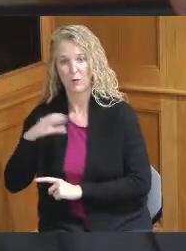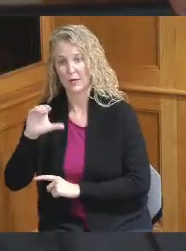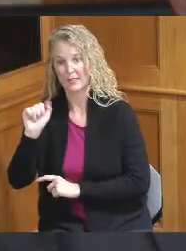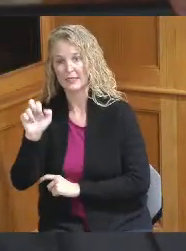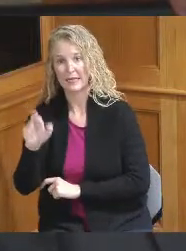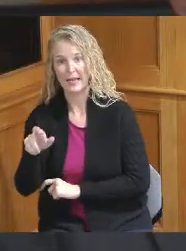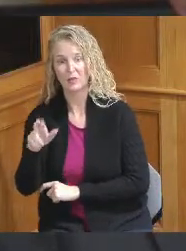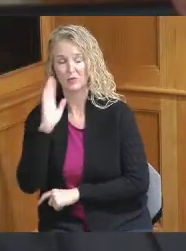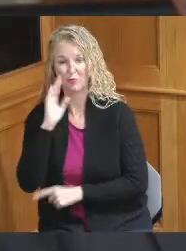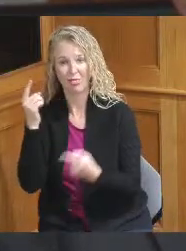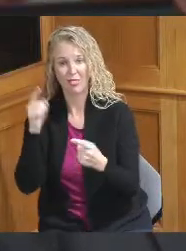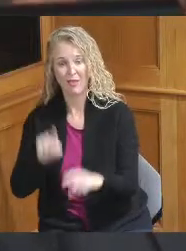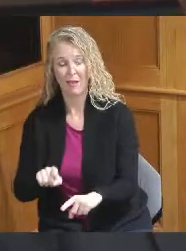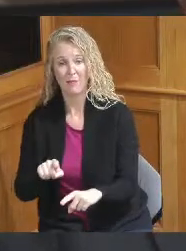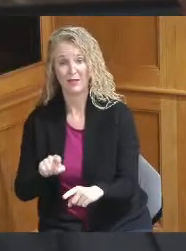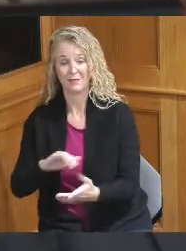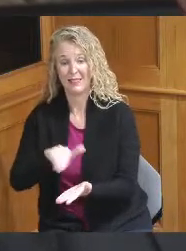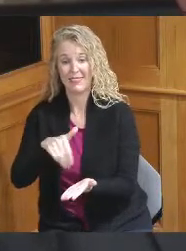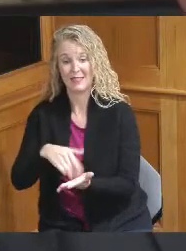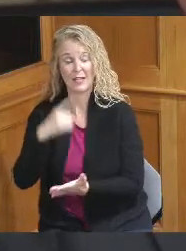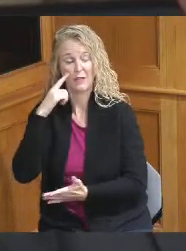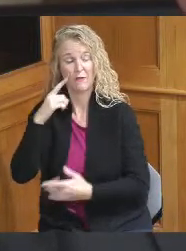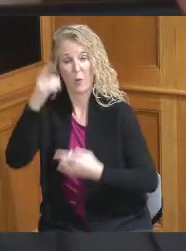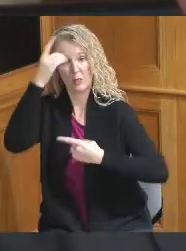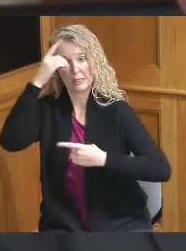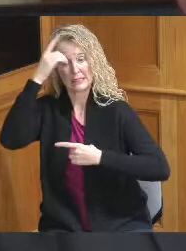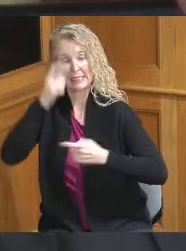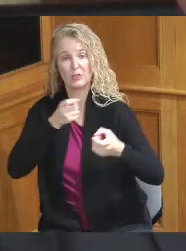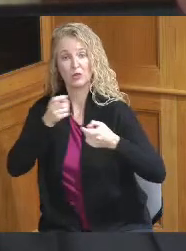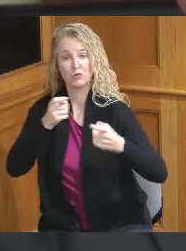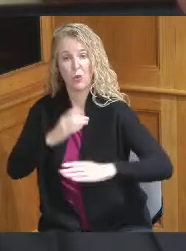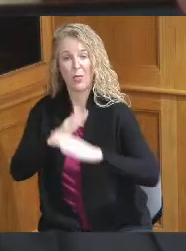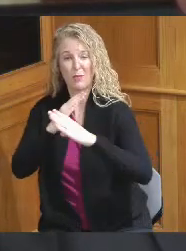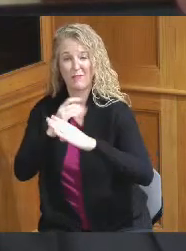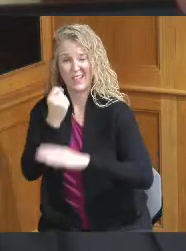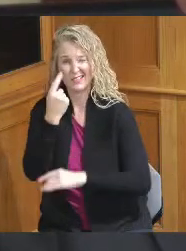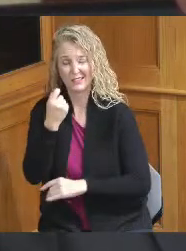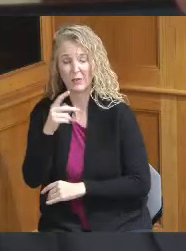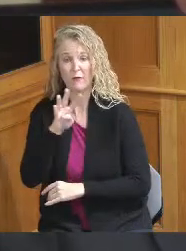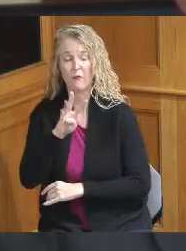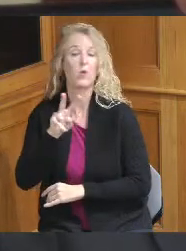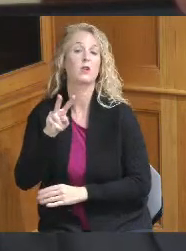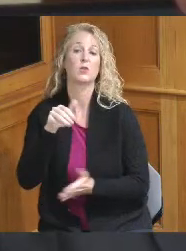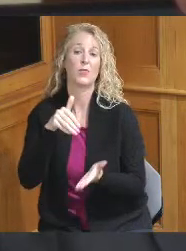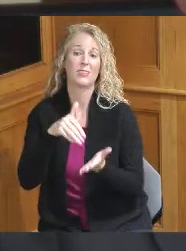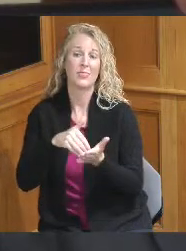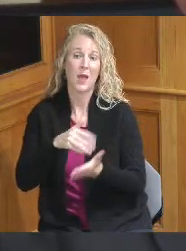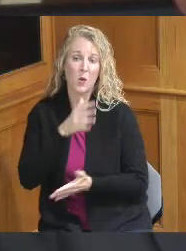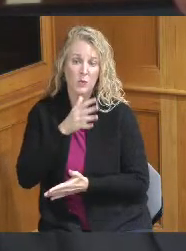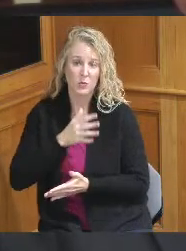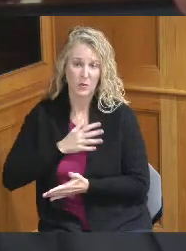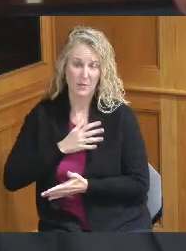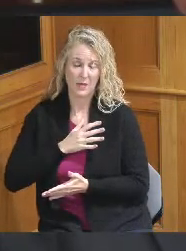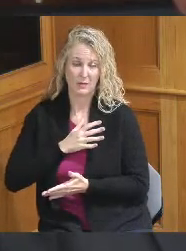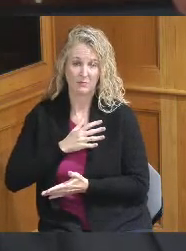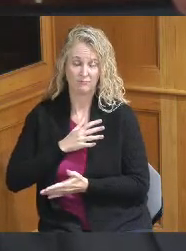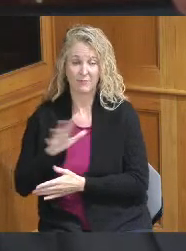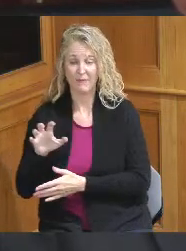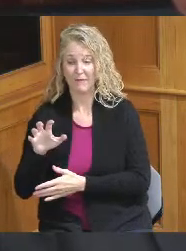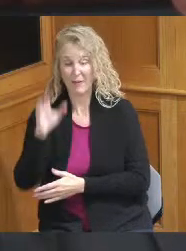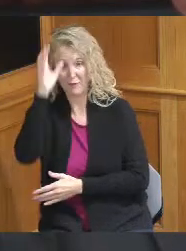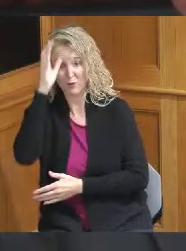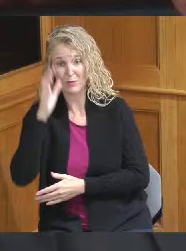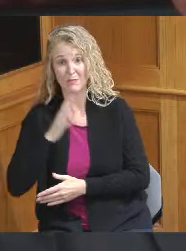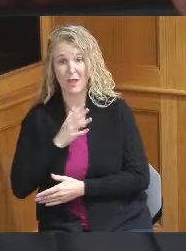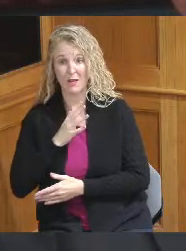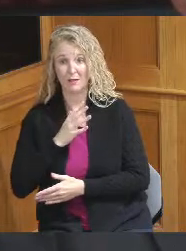lifetime. And according to the Center for Disease Control and Prevention, an estimated 42,000 women and 500 men